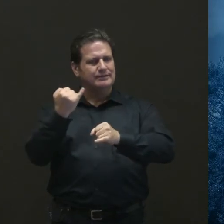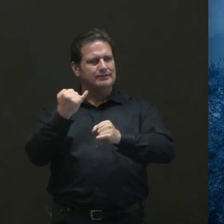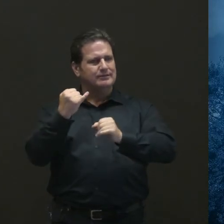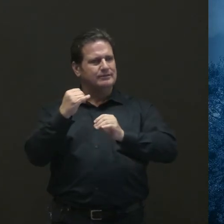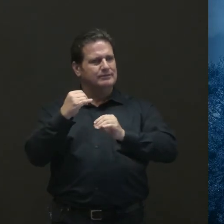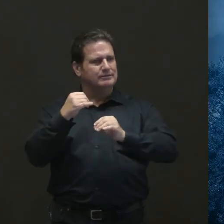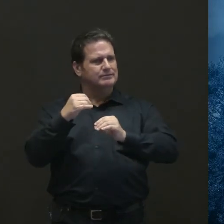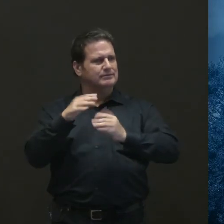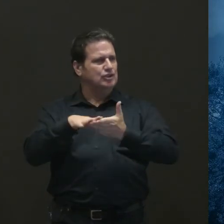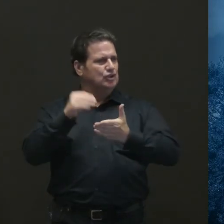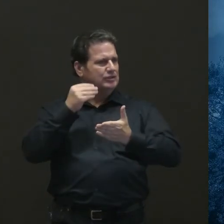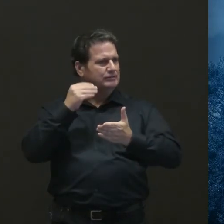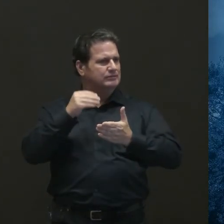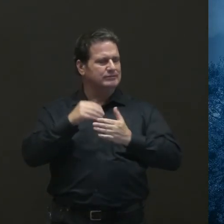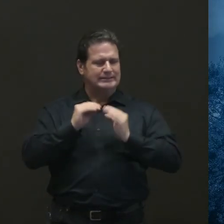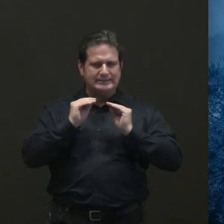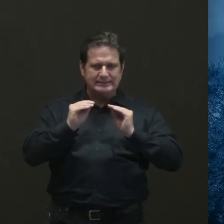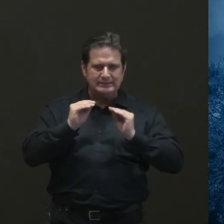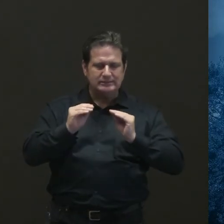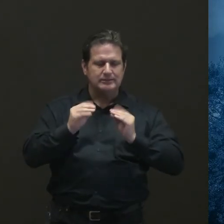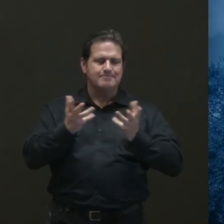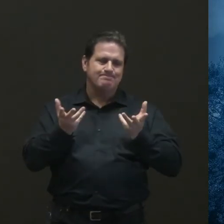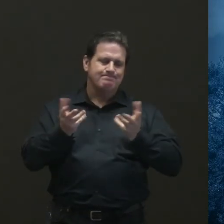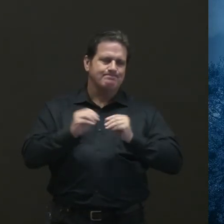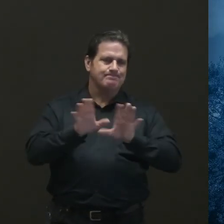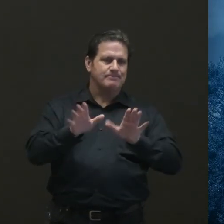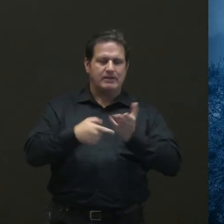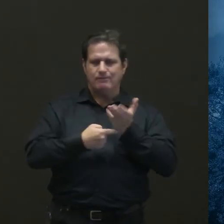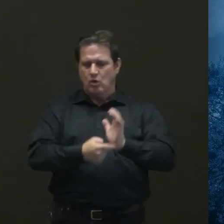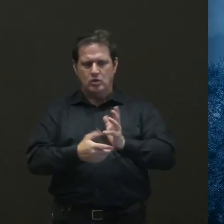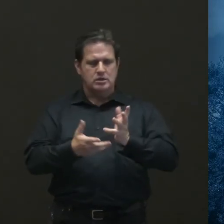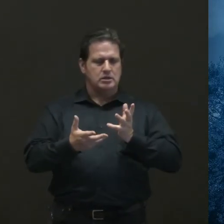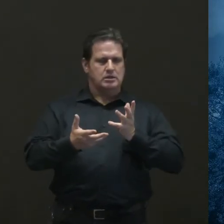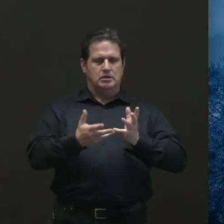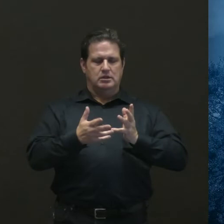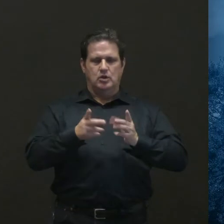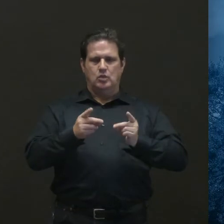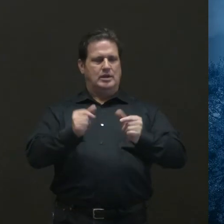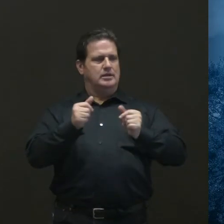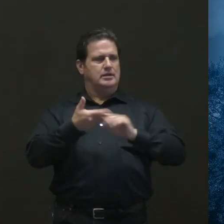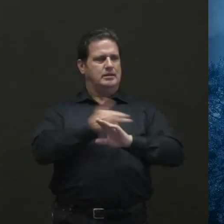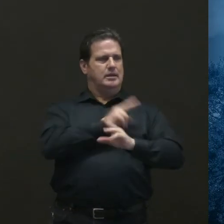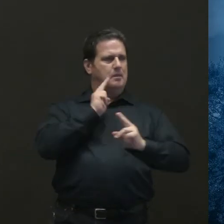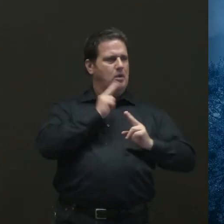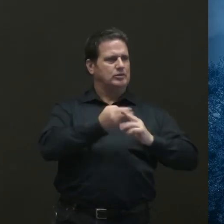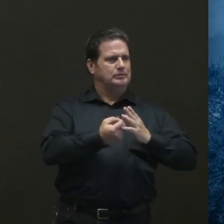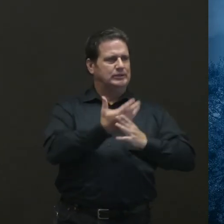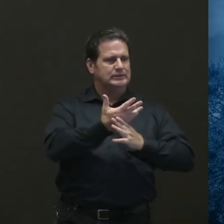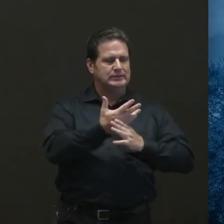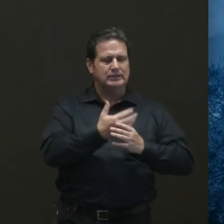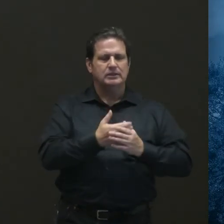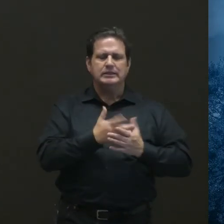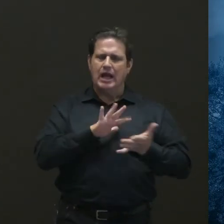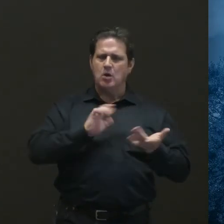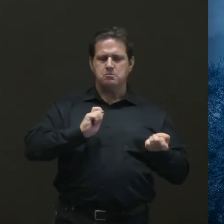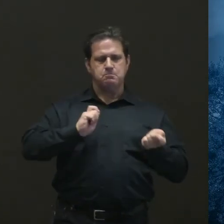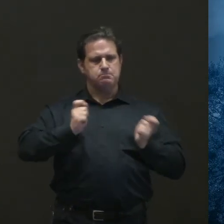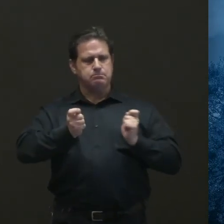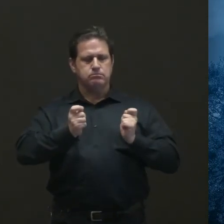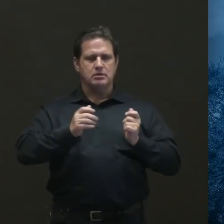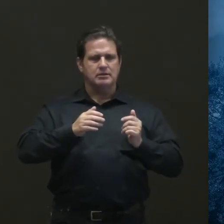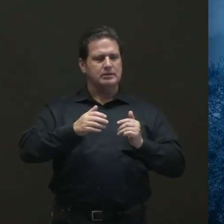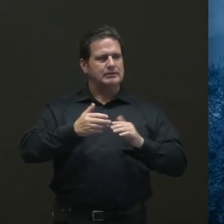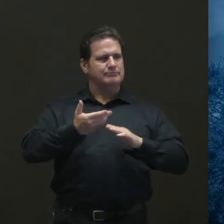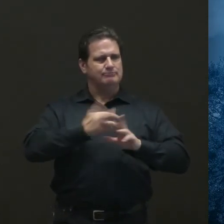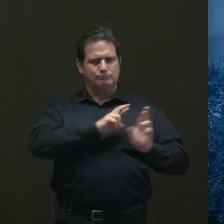remote learning environment. Obviously, they were forced into it pretty quickly back in the spring, but there's obviously been a lot